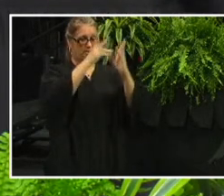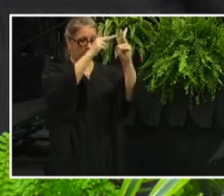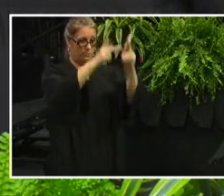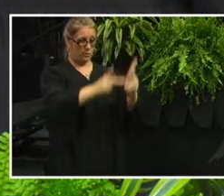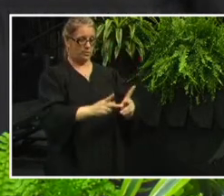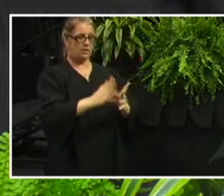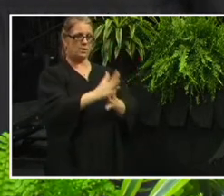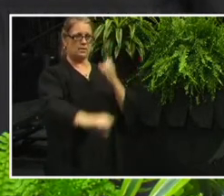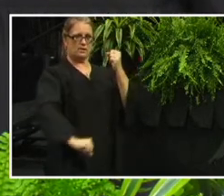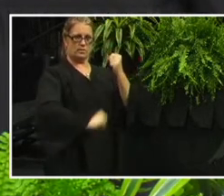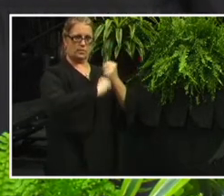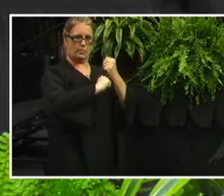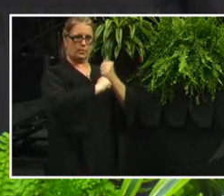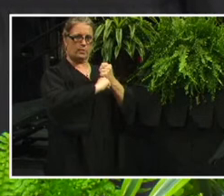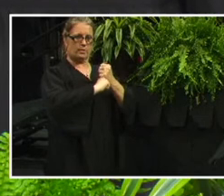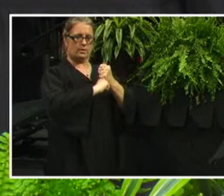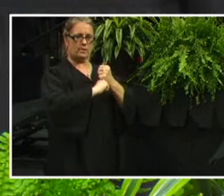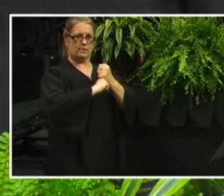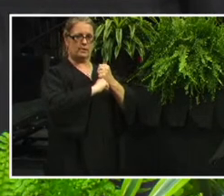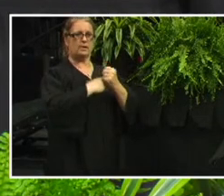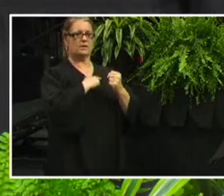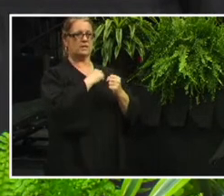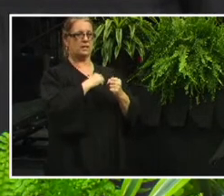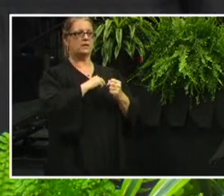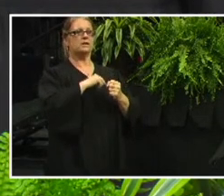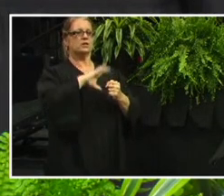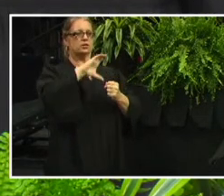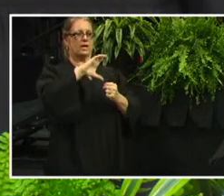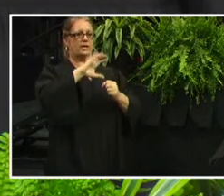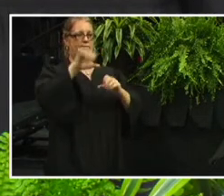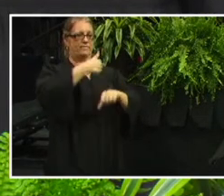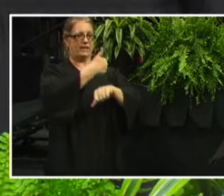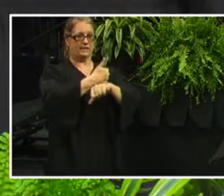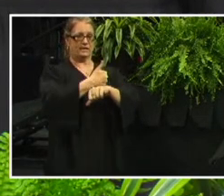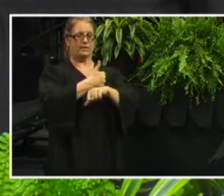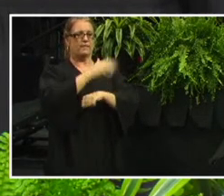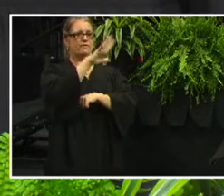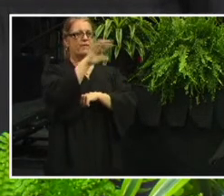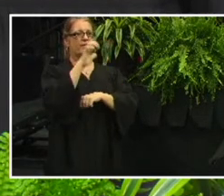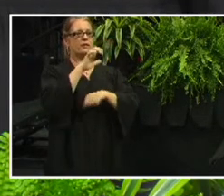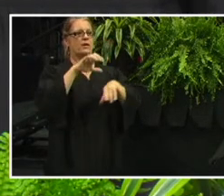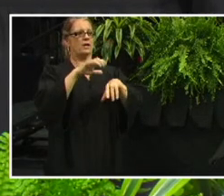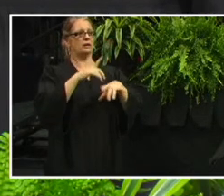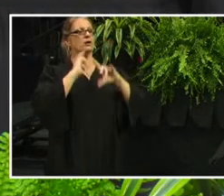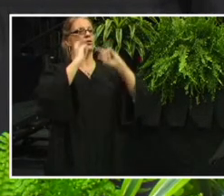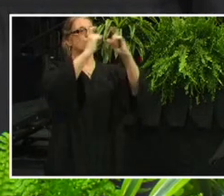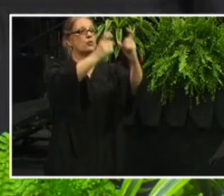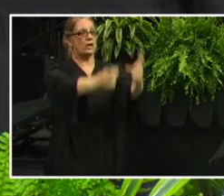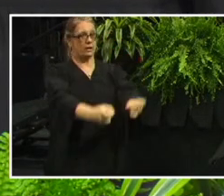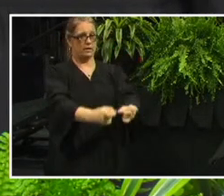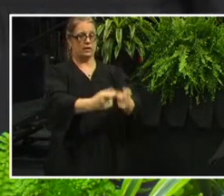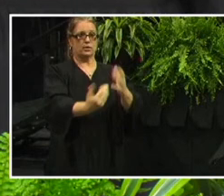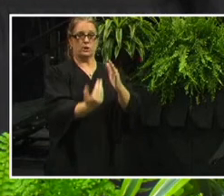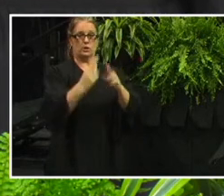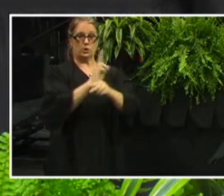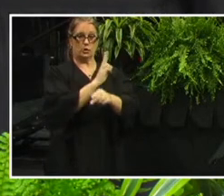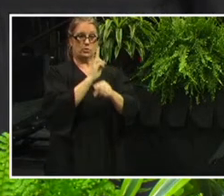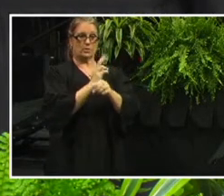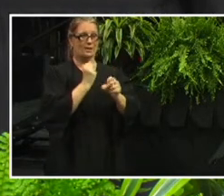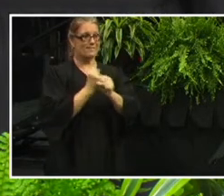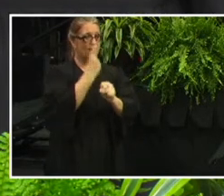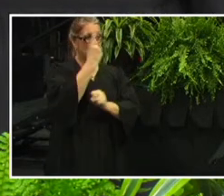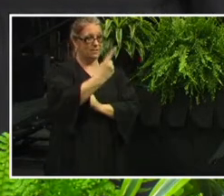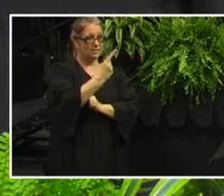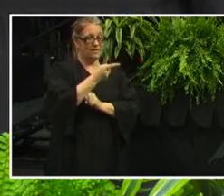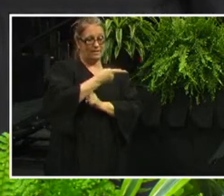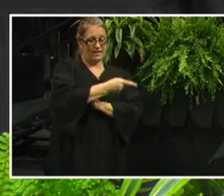the support of the Educate Chatham Foundation with a $500 grant that can be used next year for his or